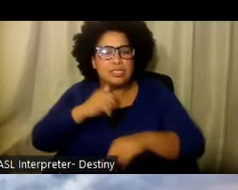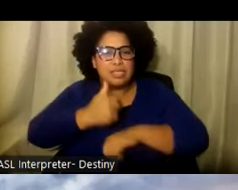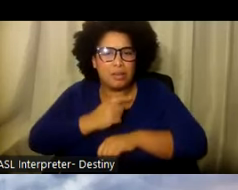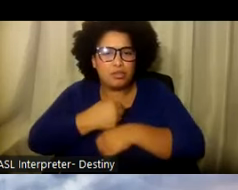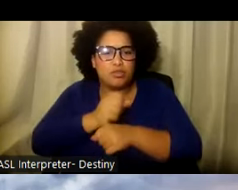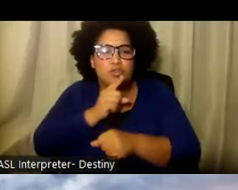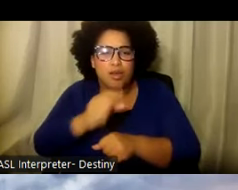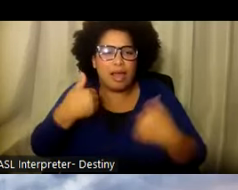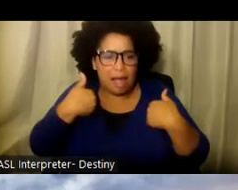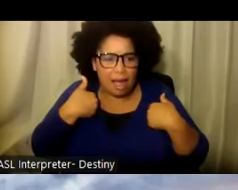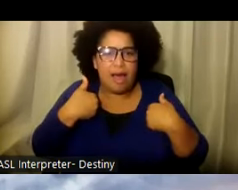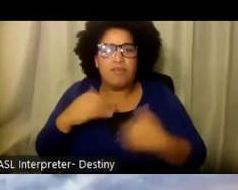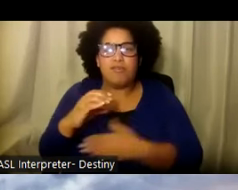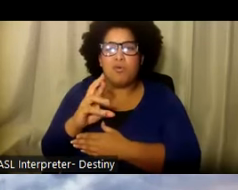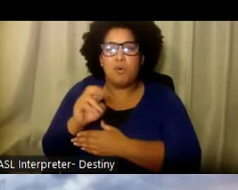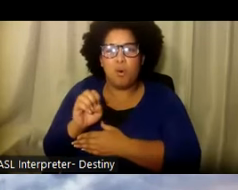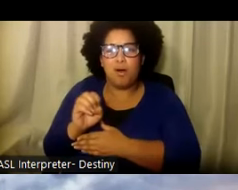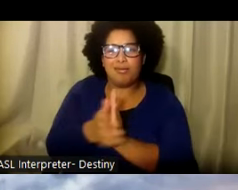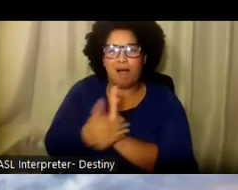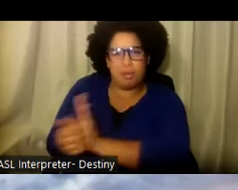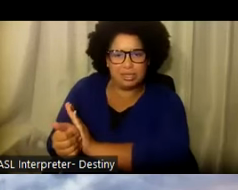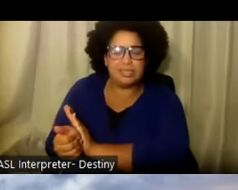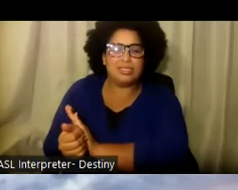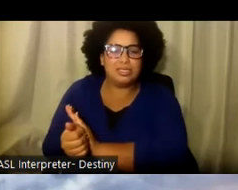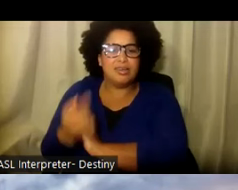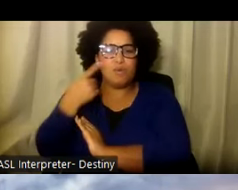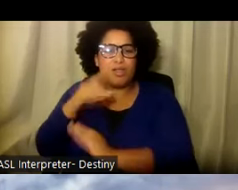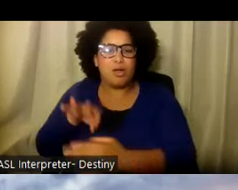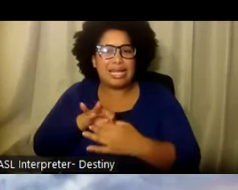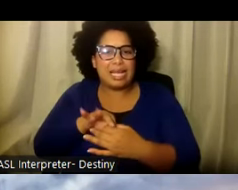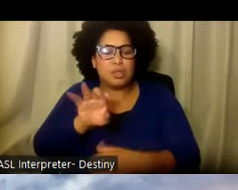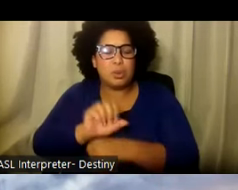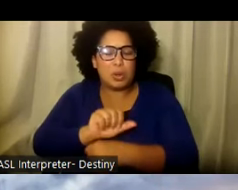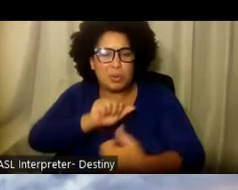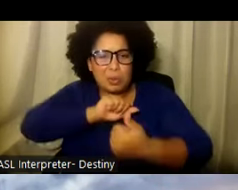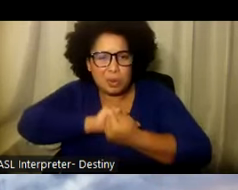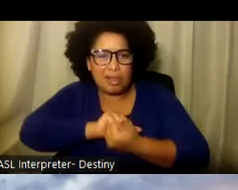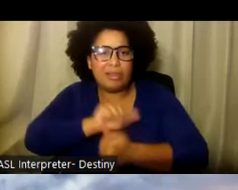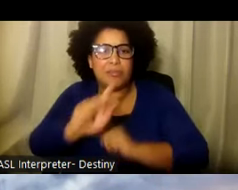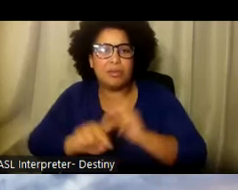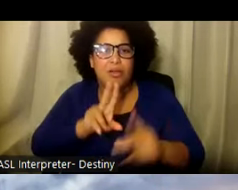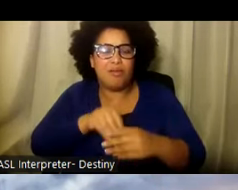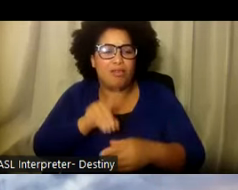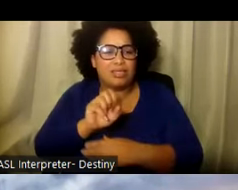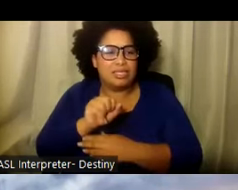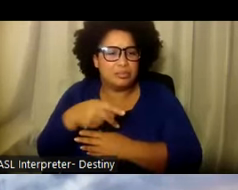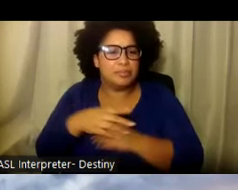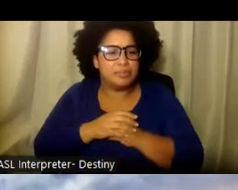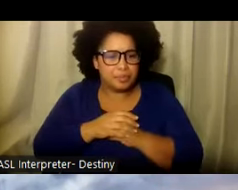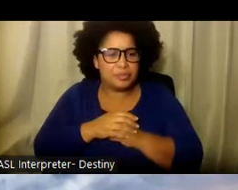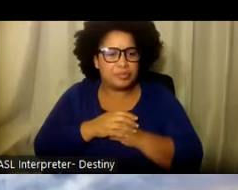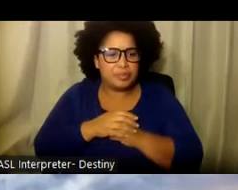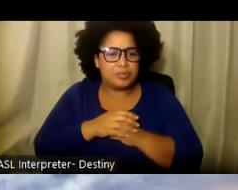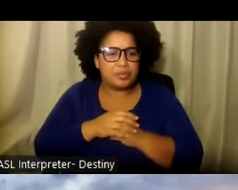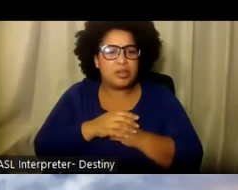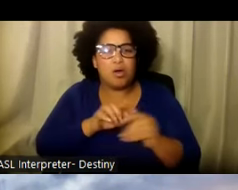the DSP Workforce Workgroup. And we are working to establish a contract with an organization to manage the